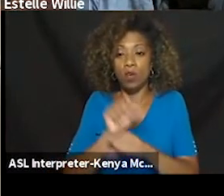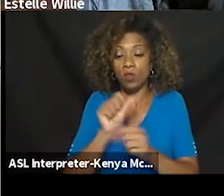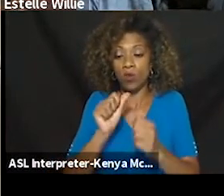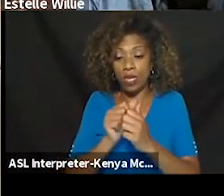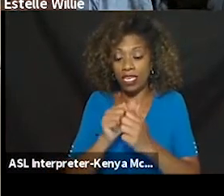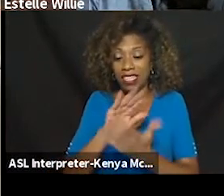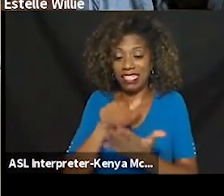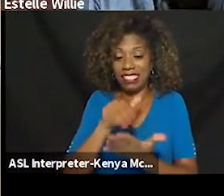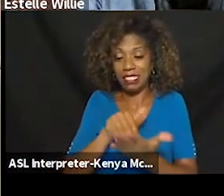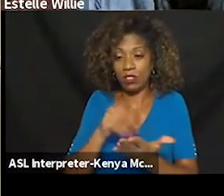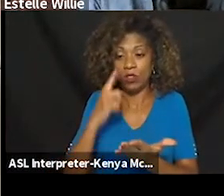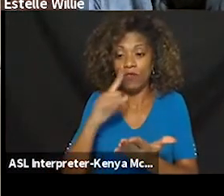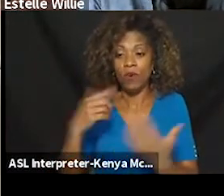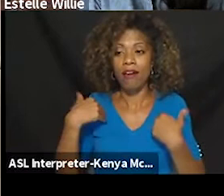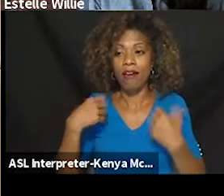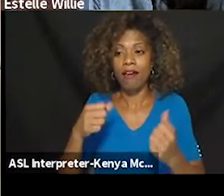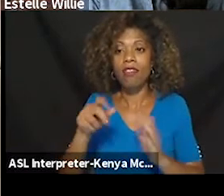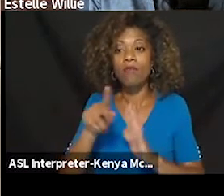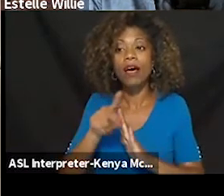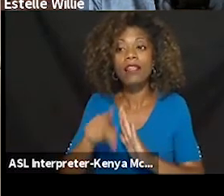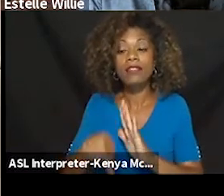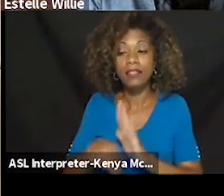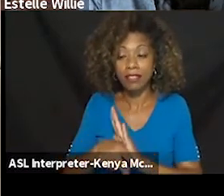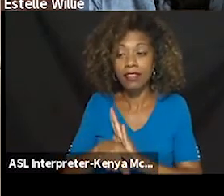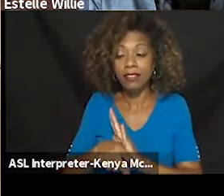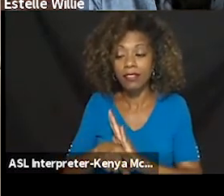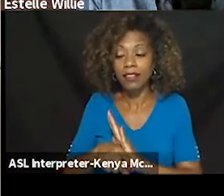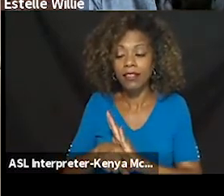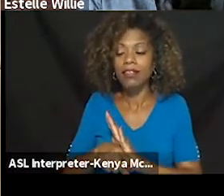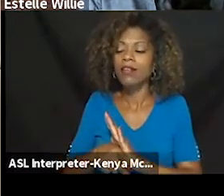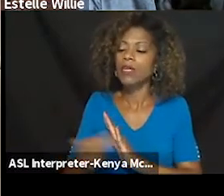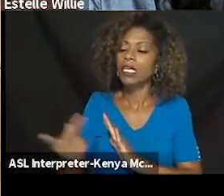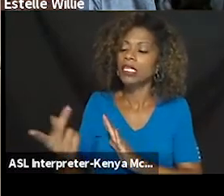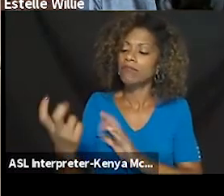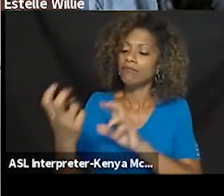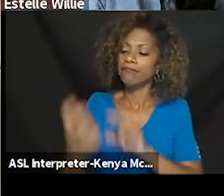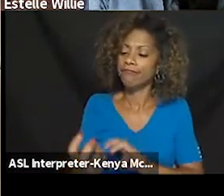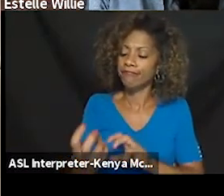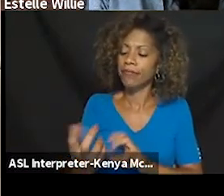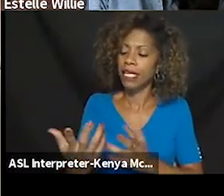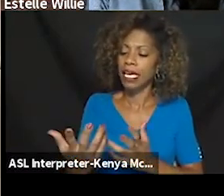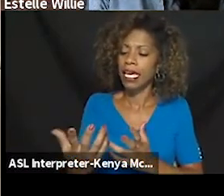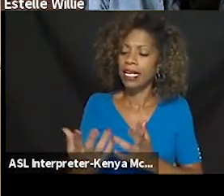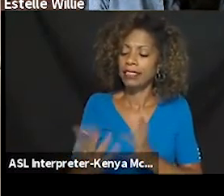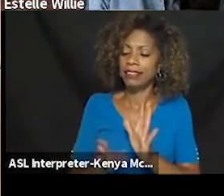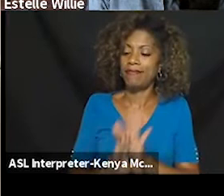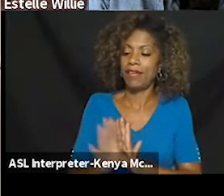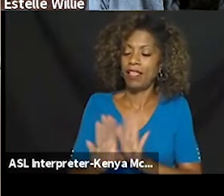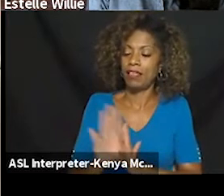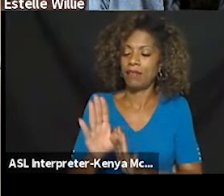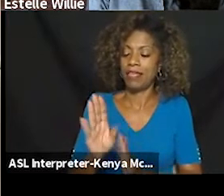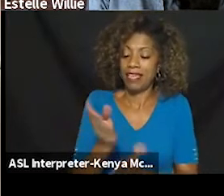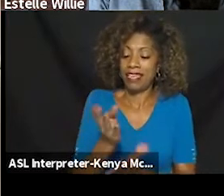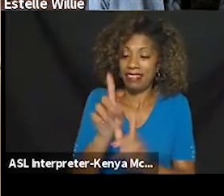put together evidence-based testing protocols. At the same time, the foundation was